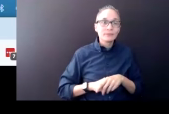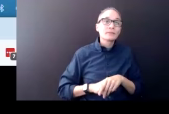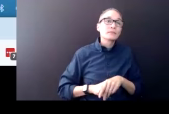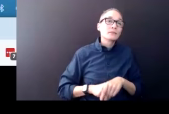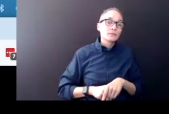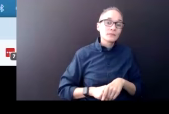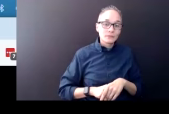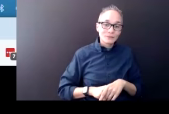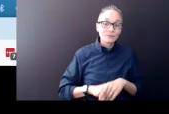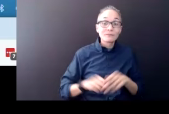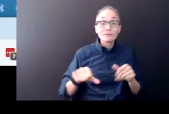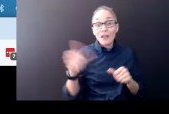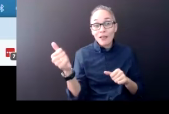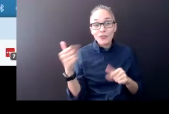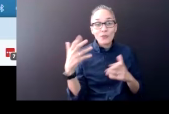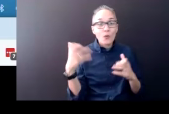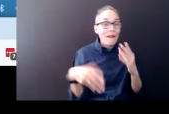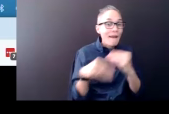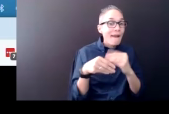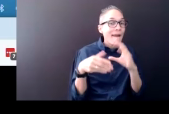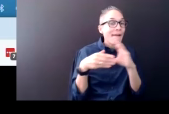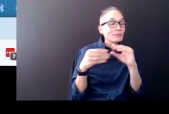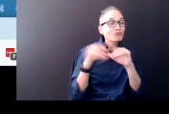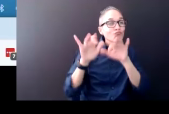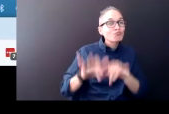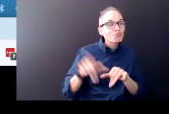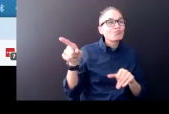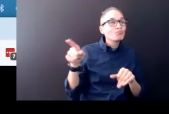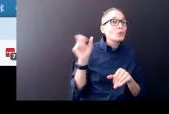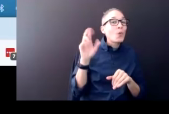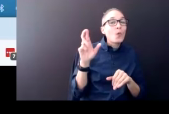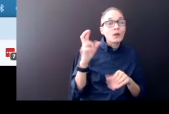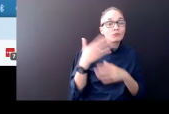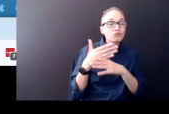Cool. Anybody else want to pipe in? I am capturing the.